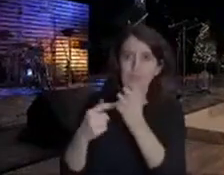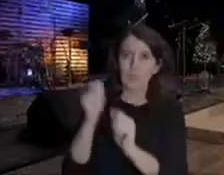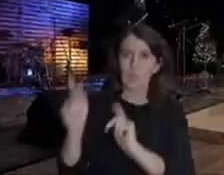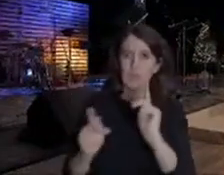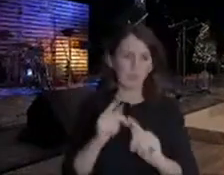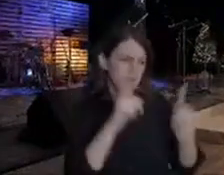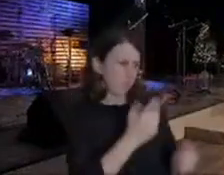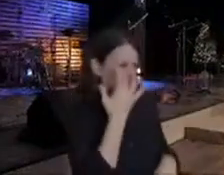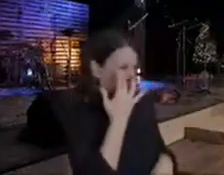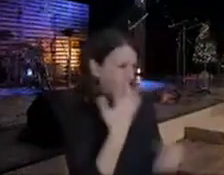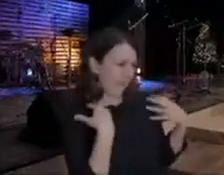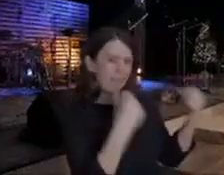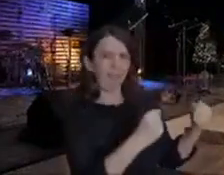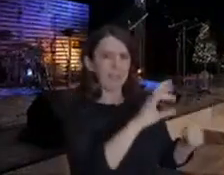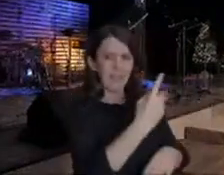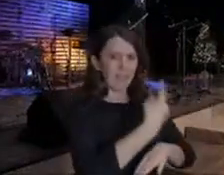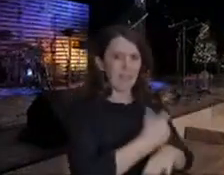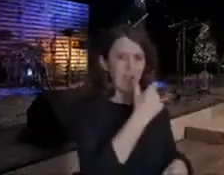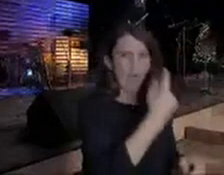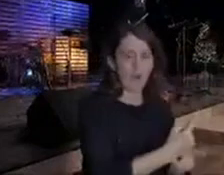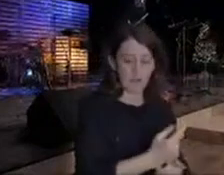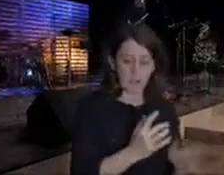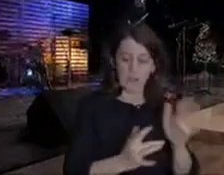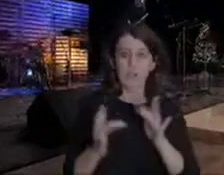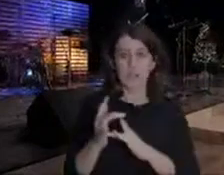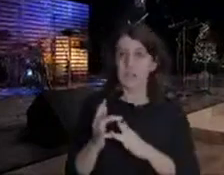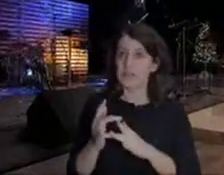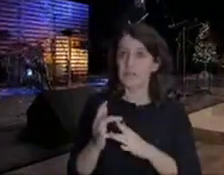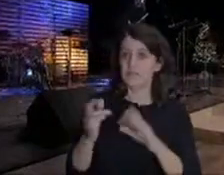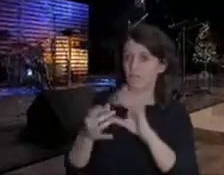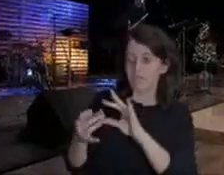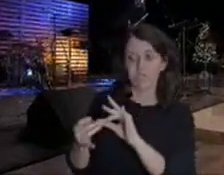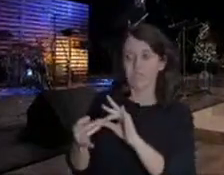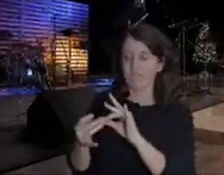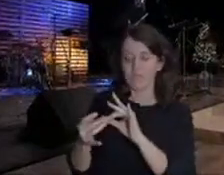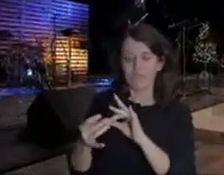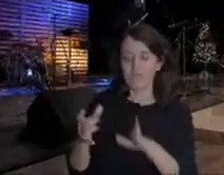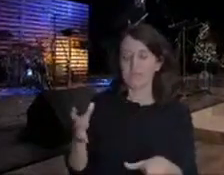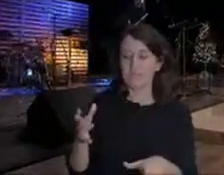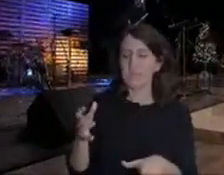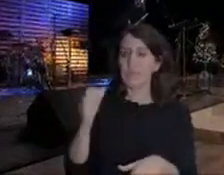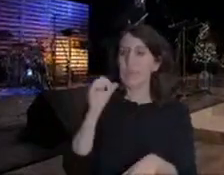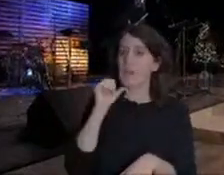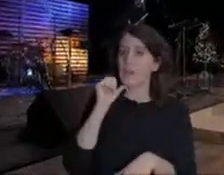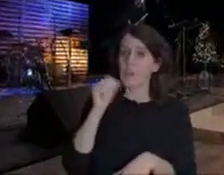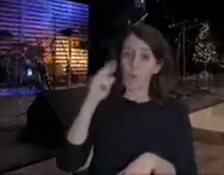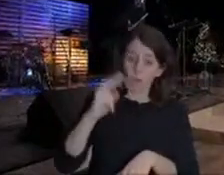response is essentially this: stop judging by appearances and judge correctly. Judge according to righteous